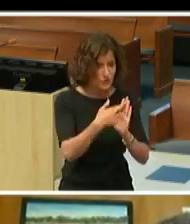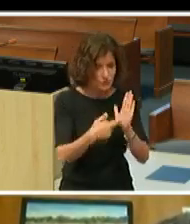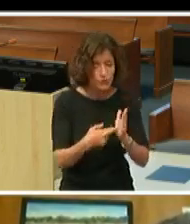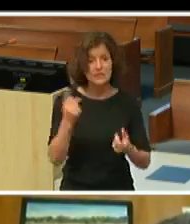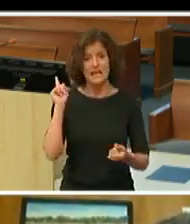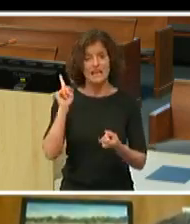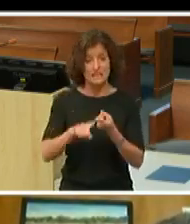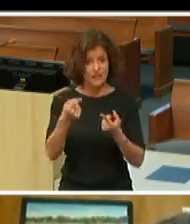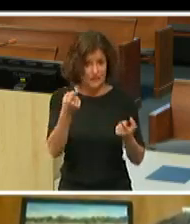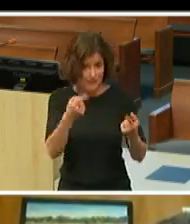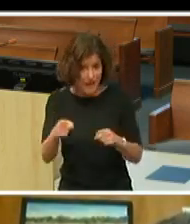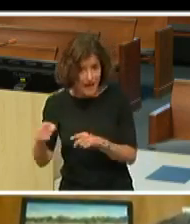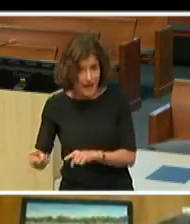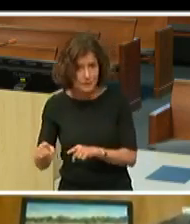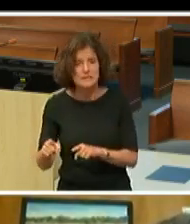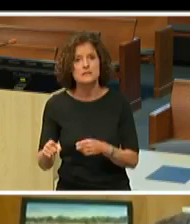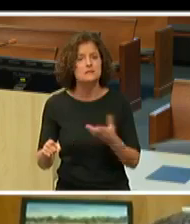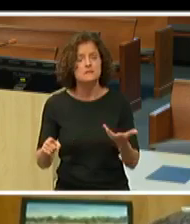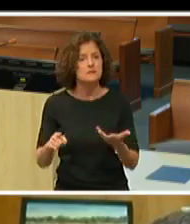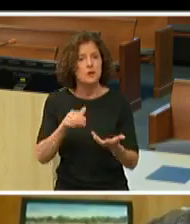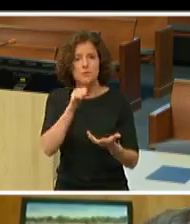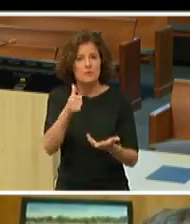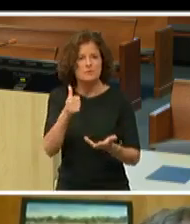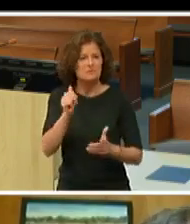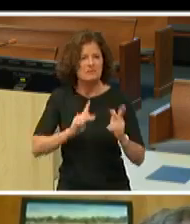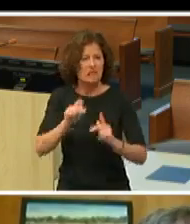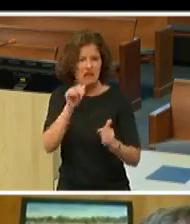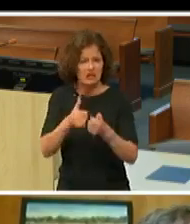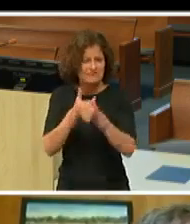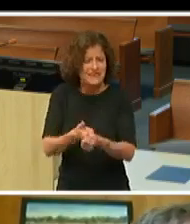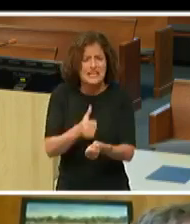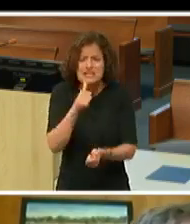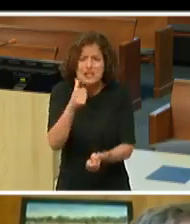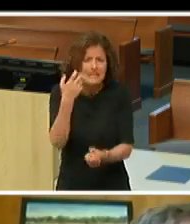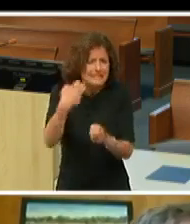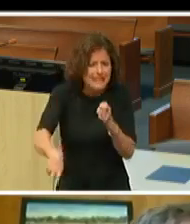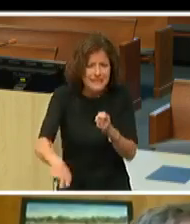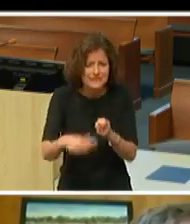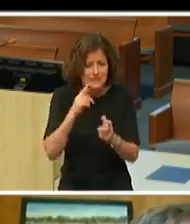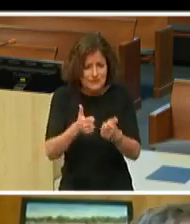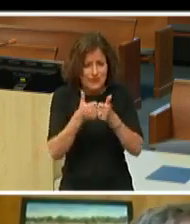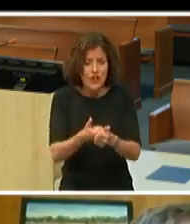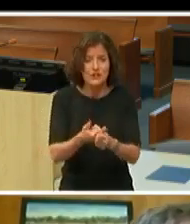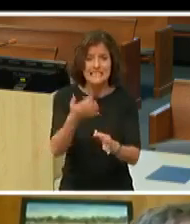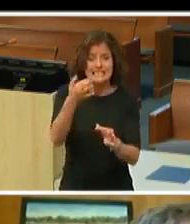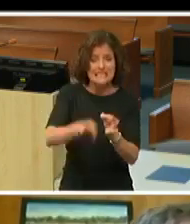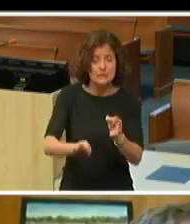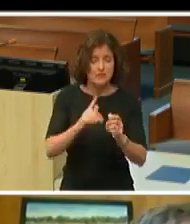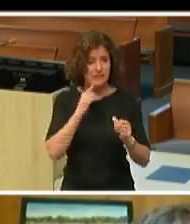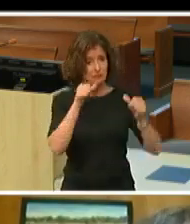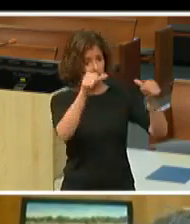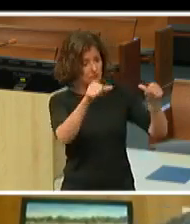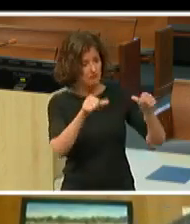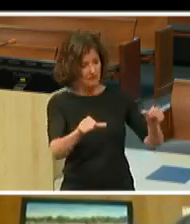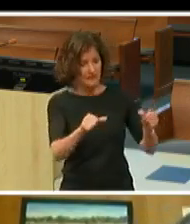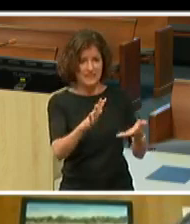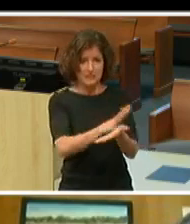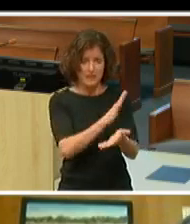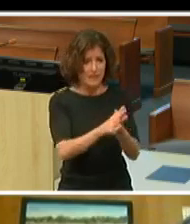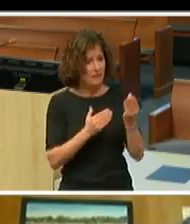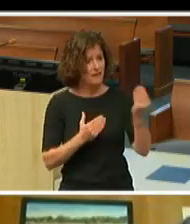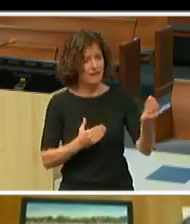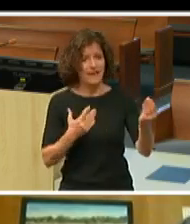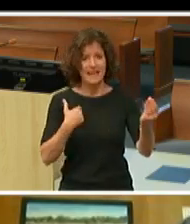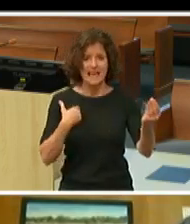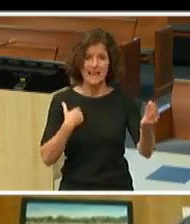then I don't think we'll get compliance. And it's not that hard to comply with. All you have to do is post this document and have an